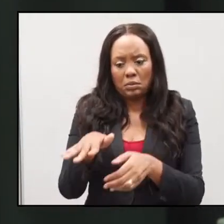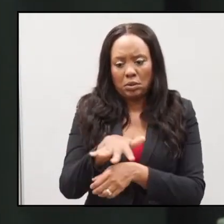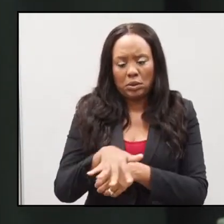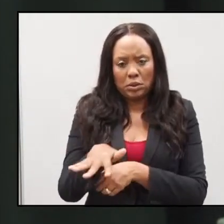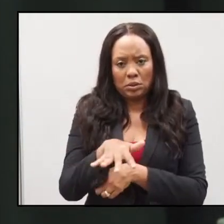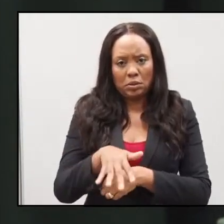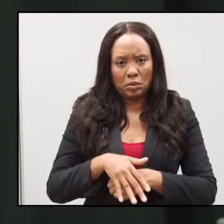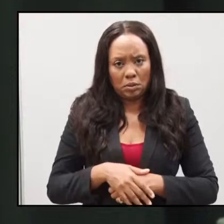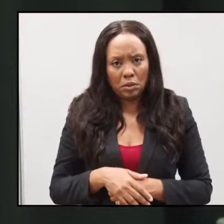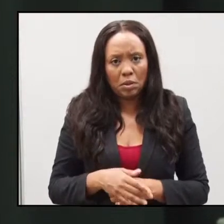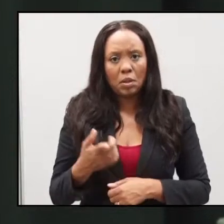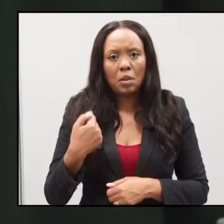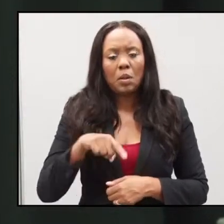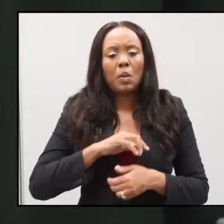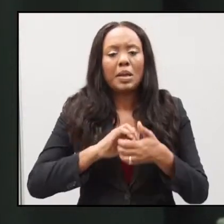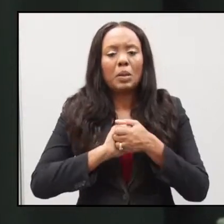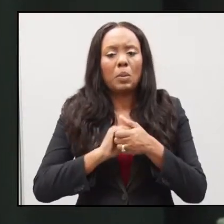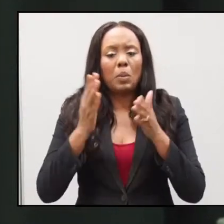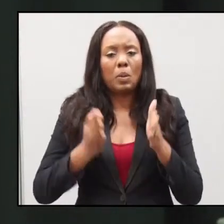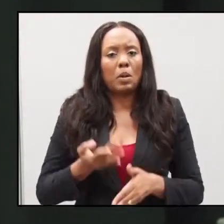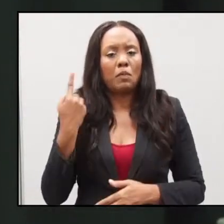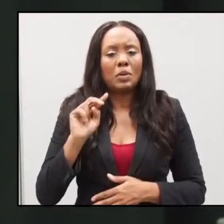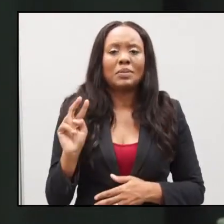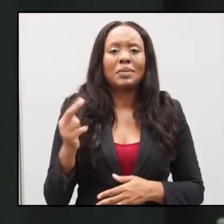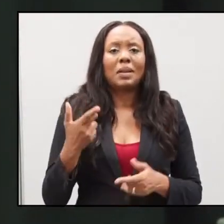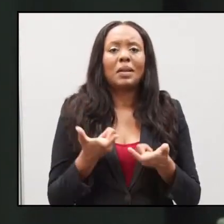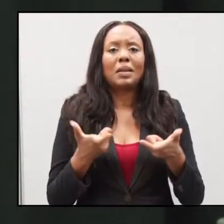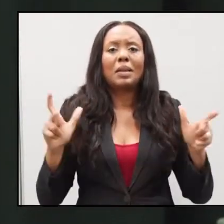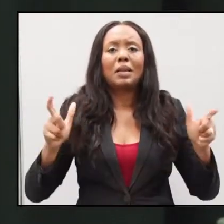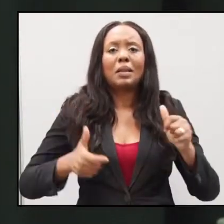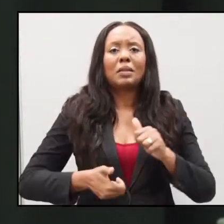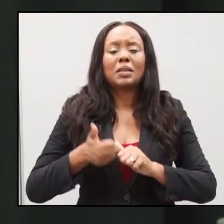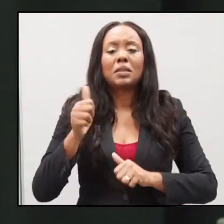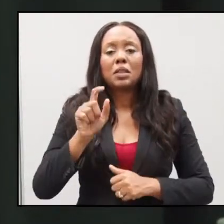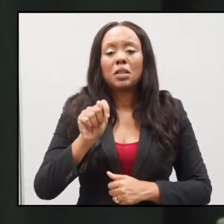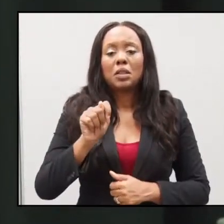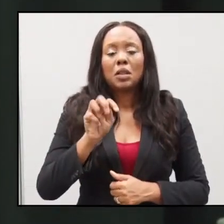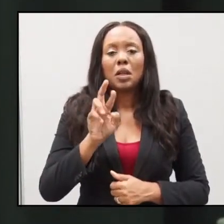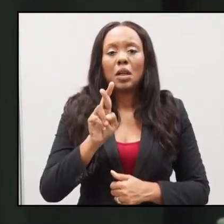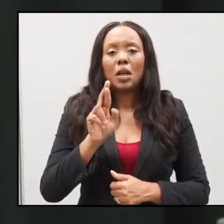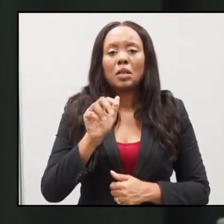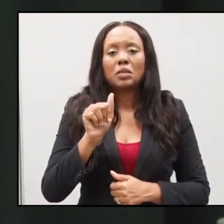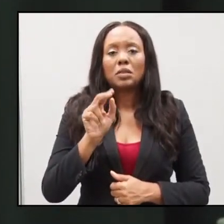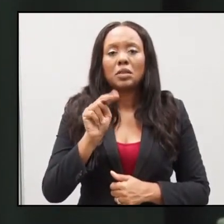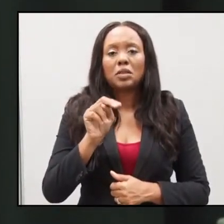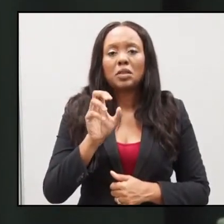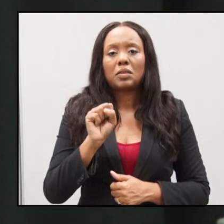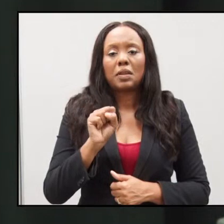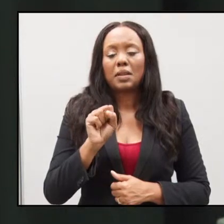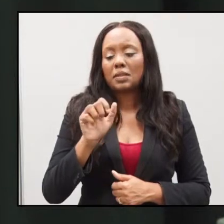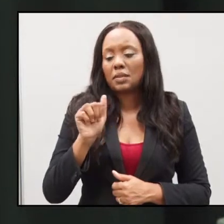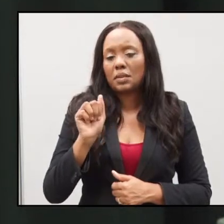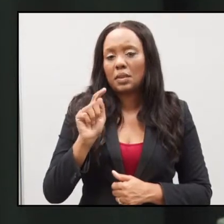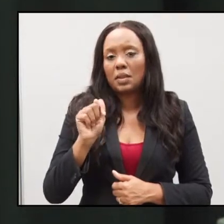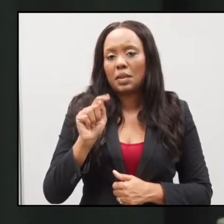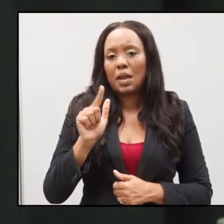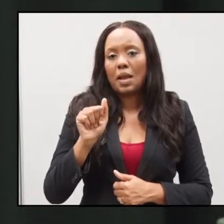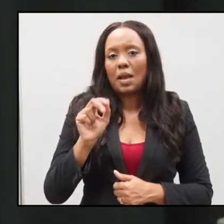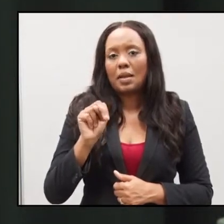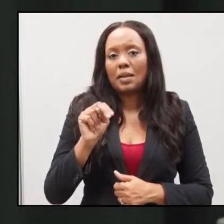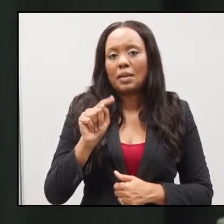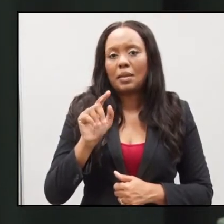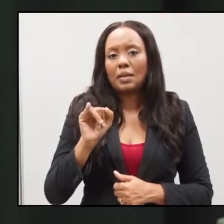of the second largest volume of transatlantic slave records in the world. Or I could put it another